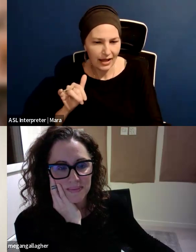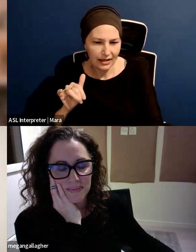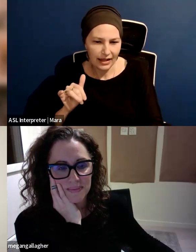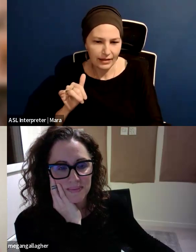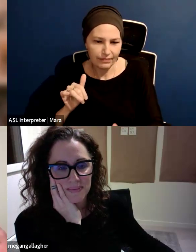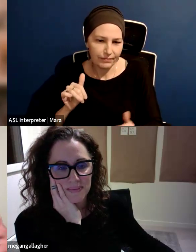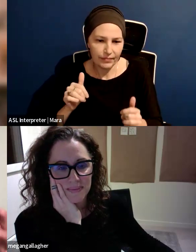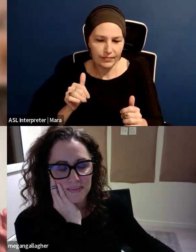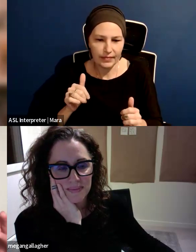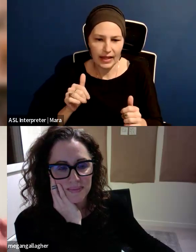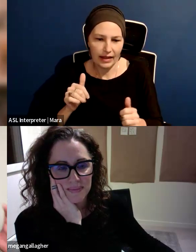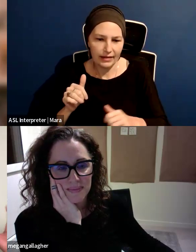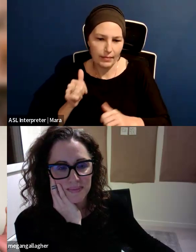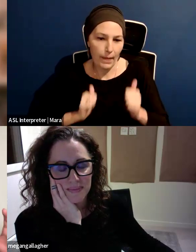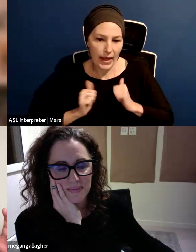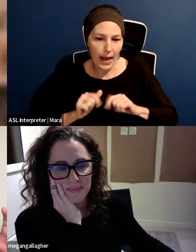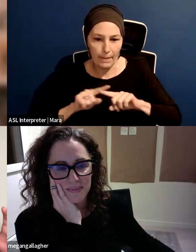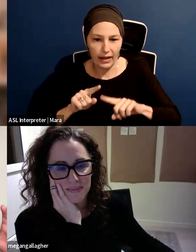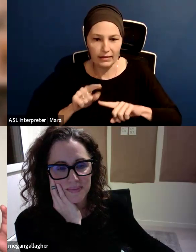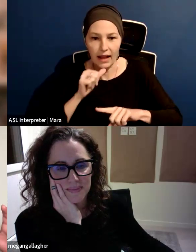the the filmmakers are really